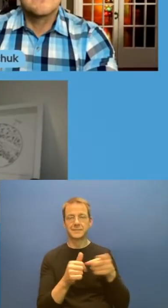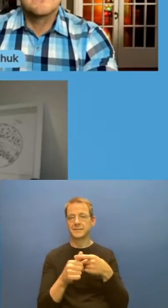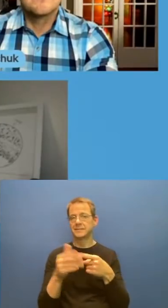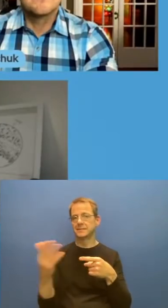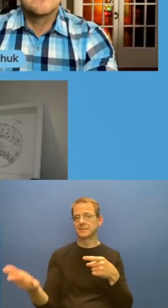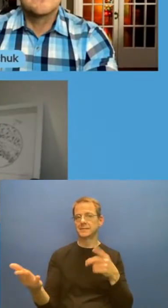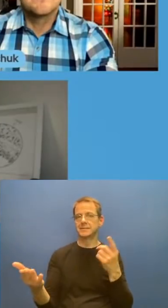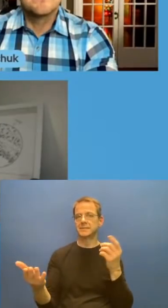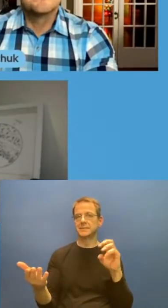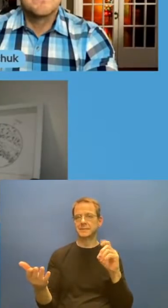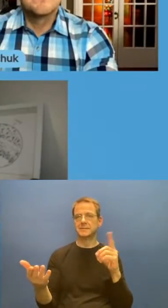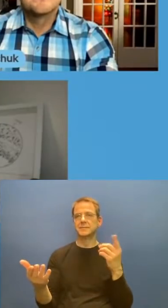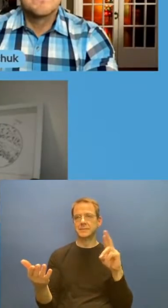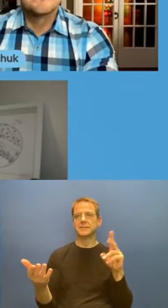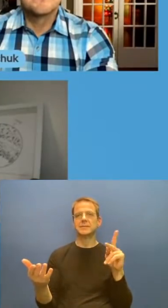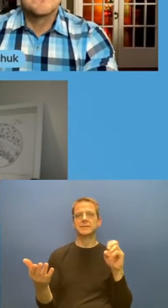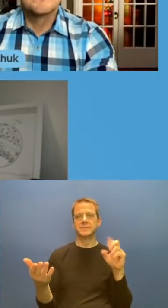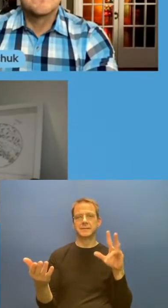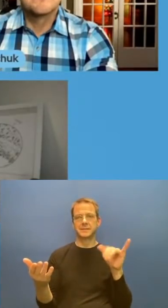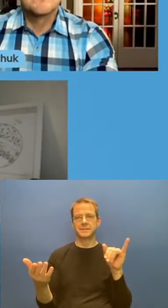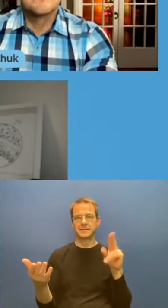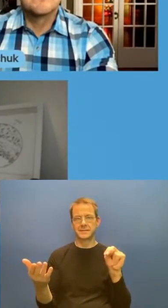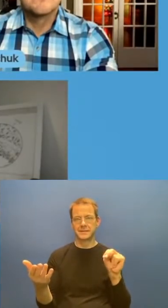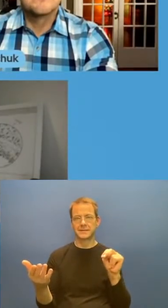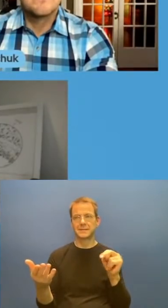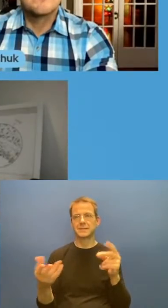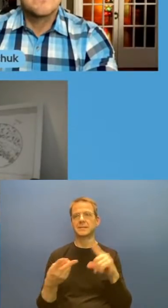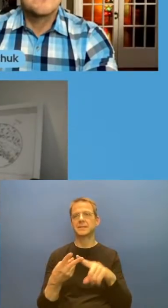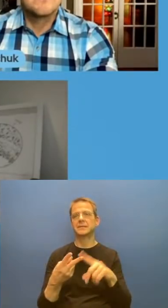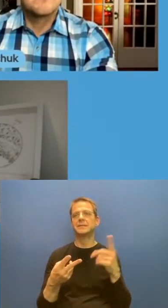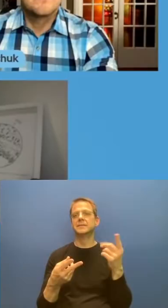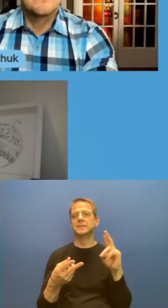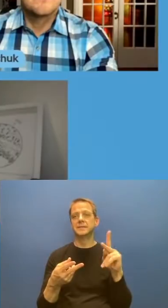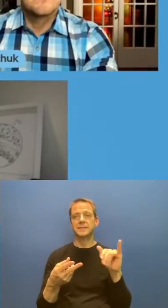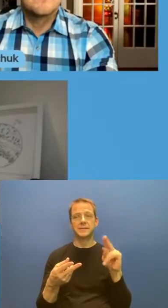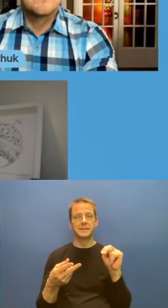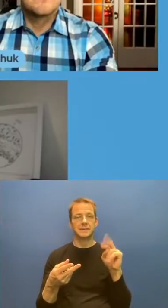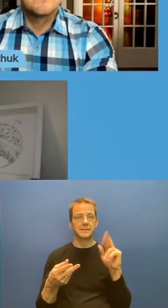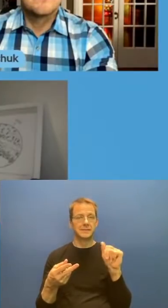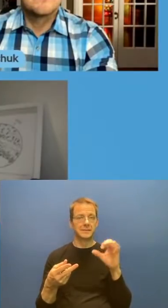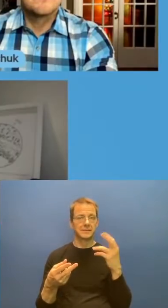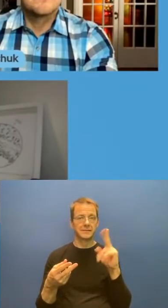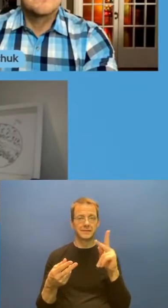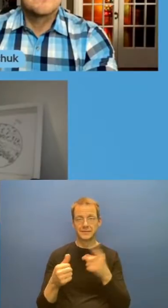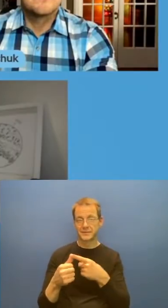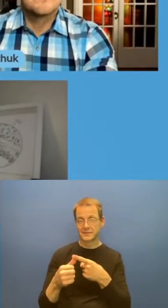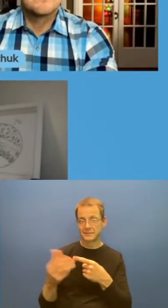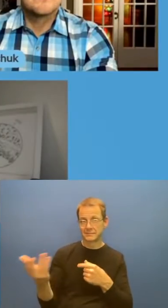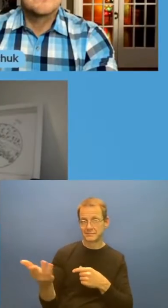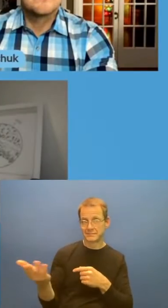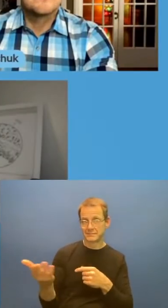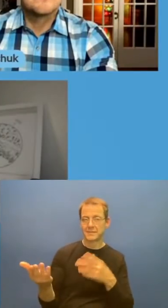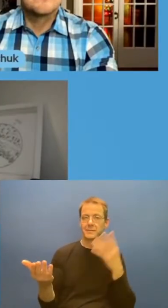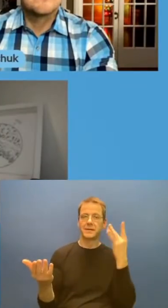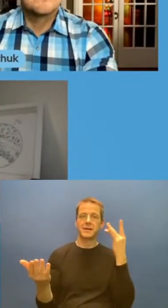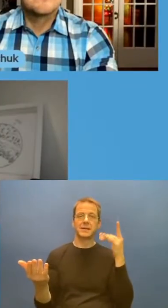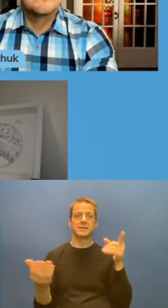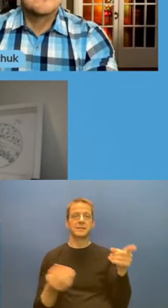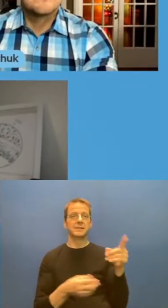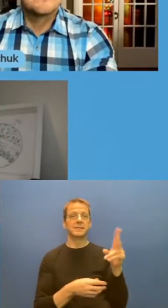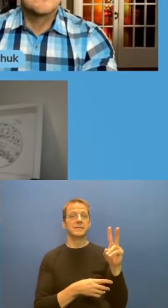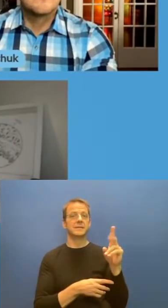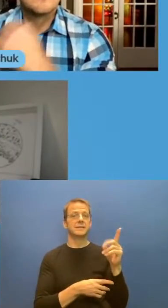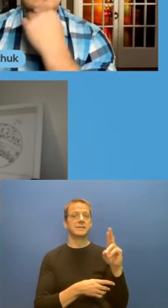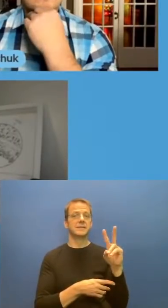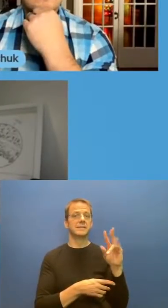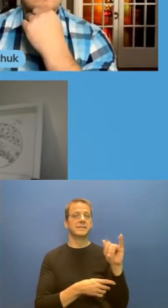had solicited your feedback based on his thoughts before we move into that next phase of our dive? Well, it's fresh in your minds.